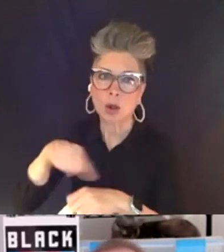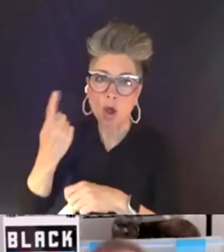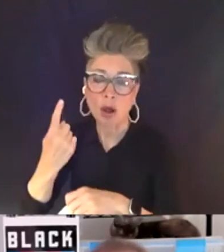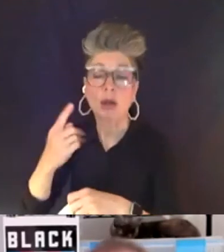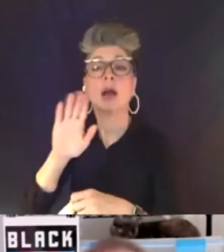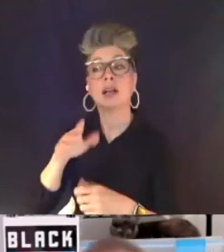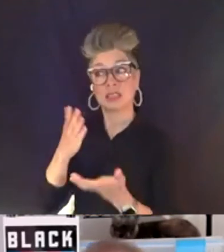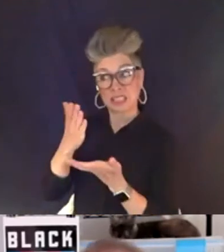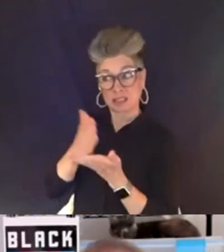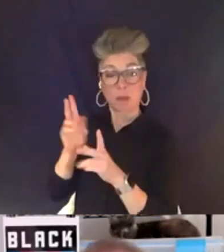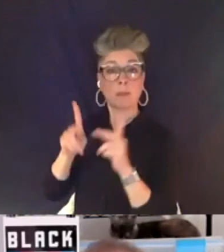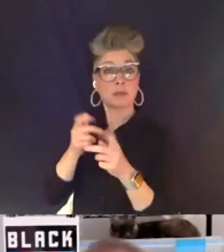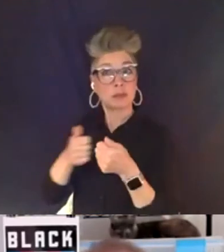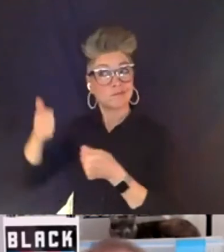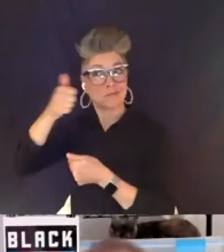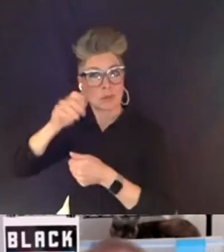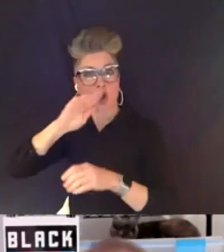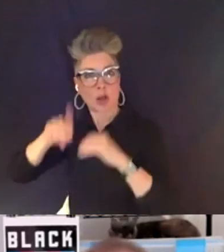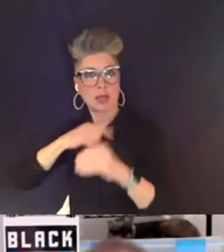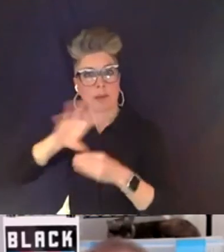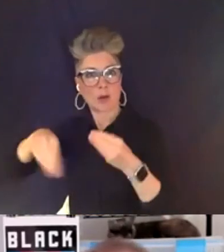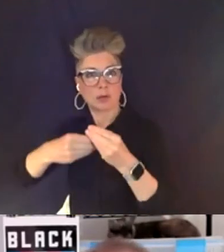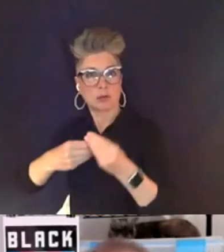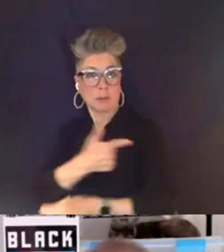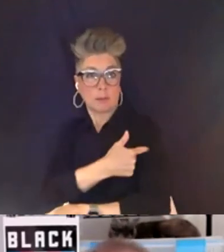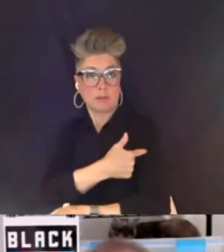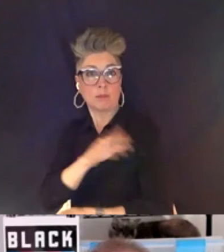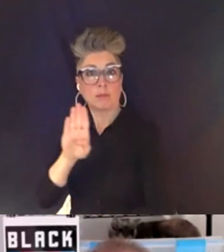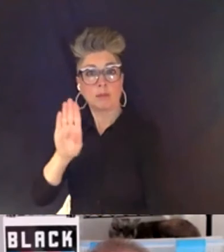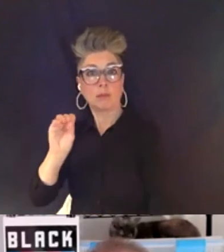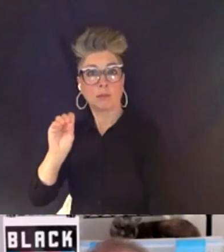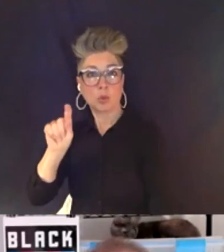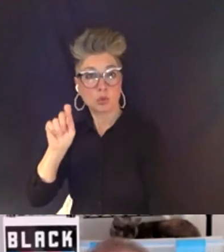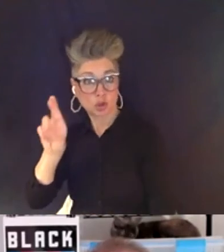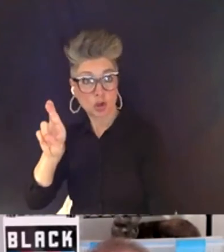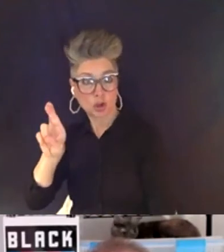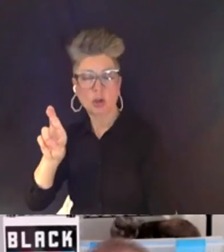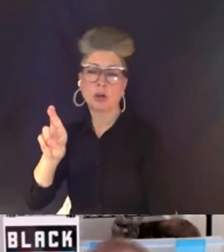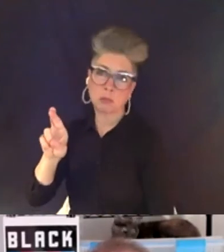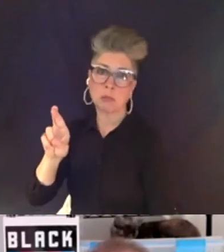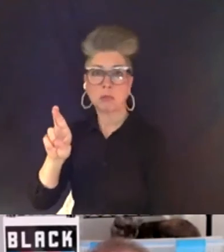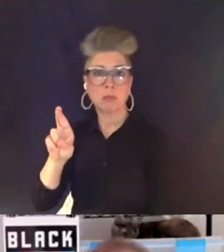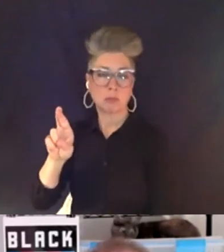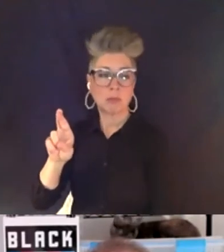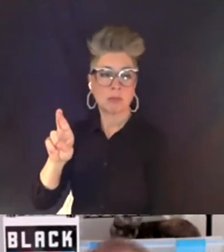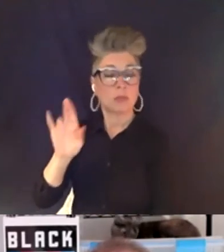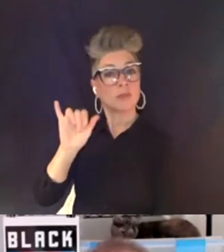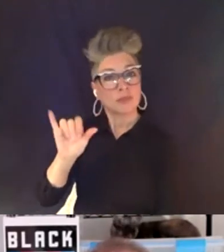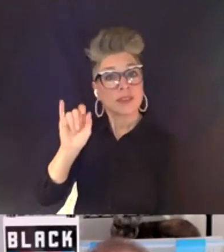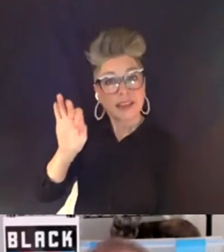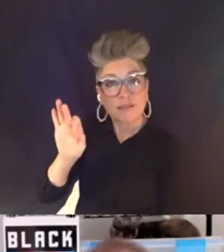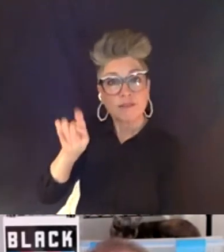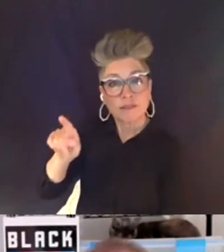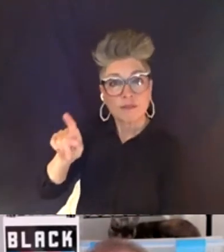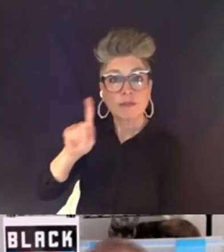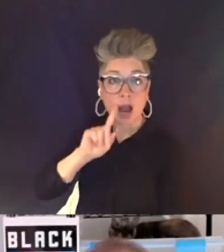we might have that to look forward to. That kind of gives me another bit of information I want to share, that if you are due